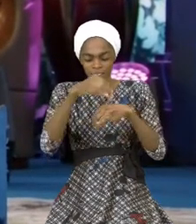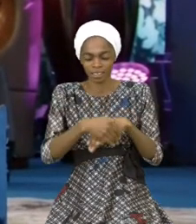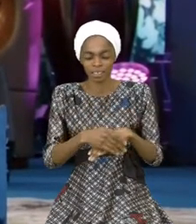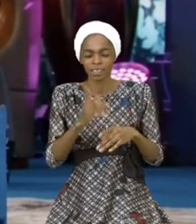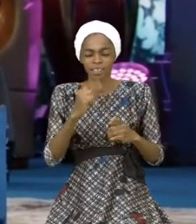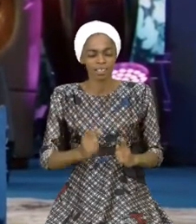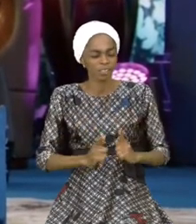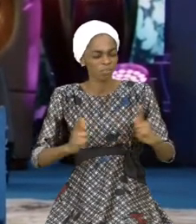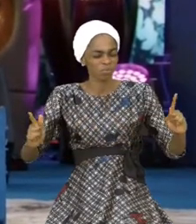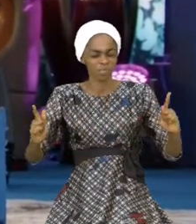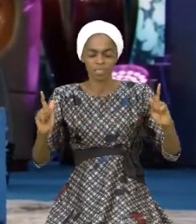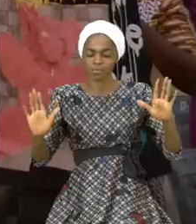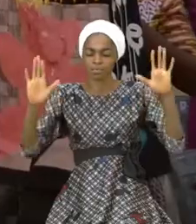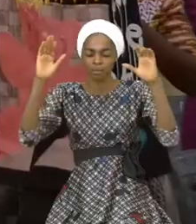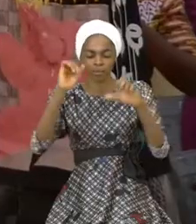Incredible miracles.